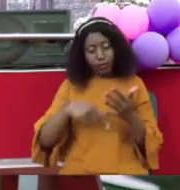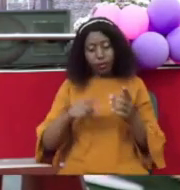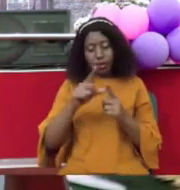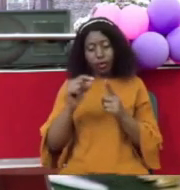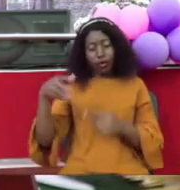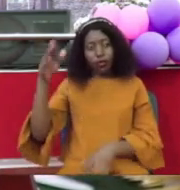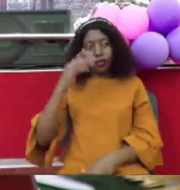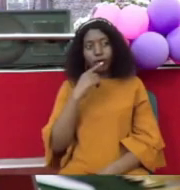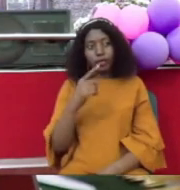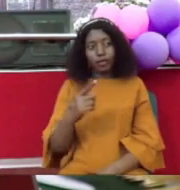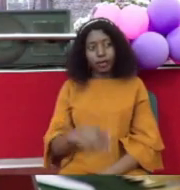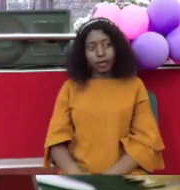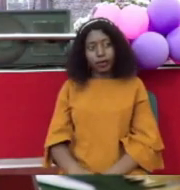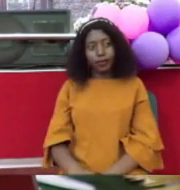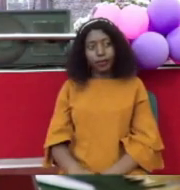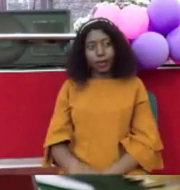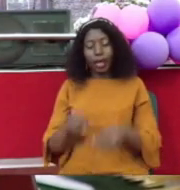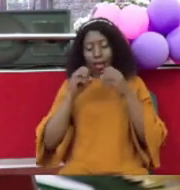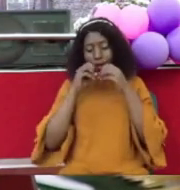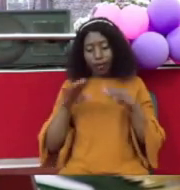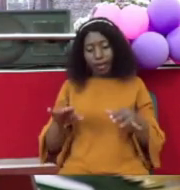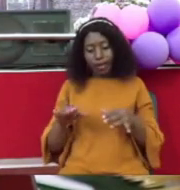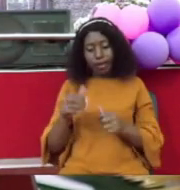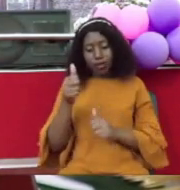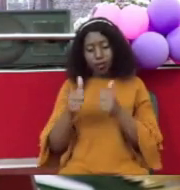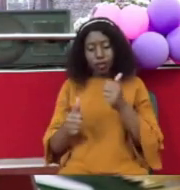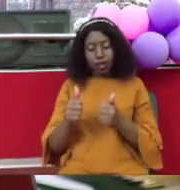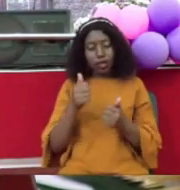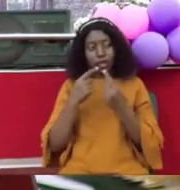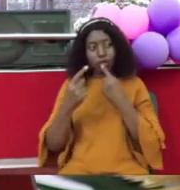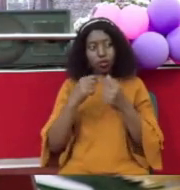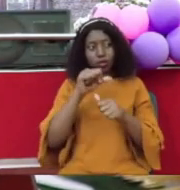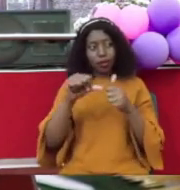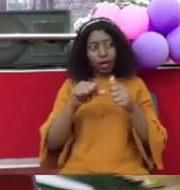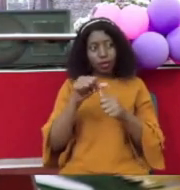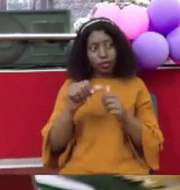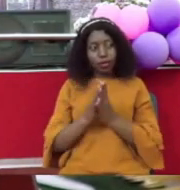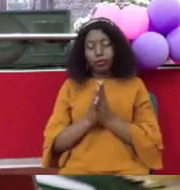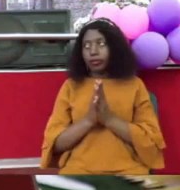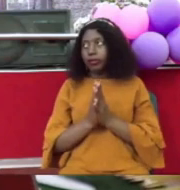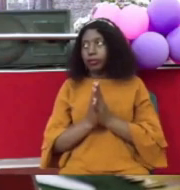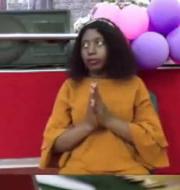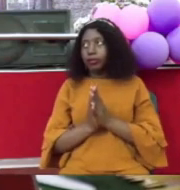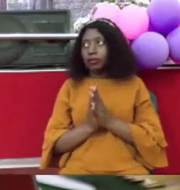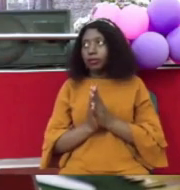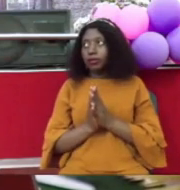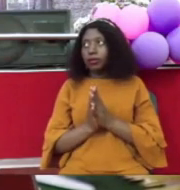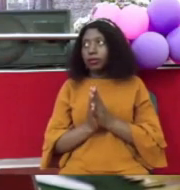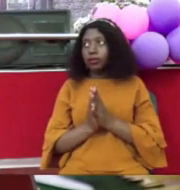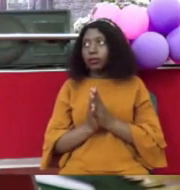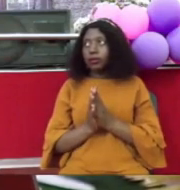neno la Mungu lasema nini. The blessings that he talked about. Baraka anazoziongezea, anazoziangazia. Yes,